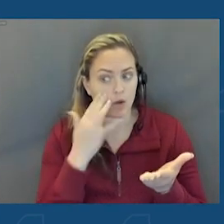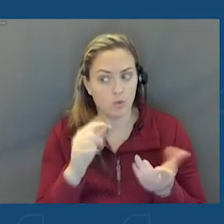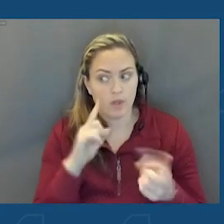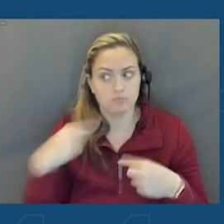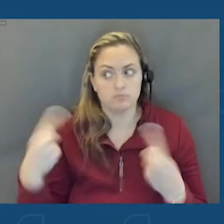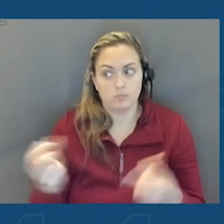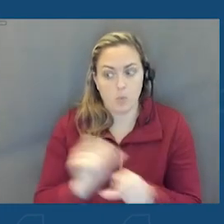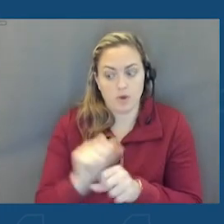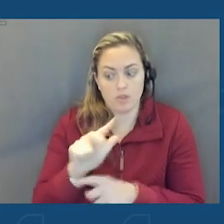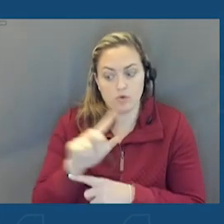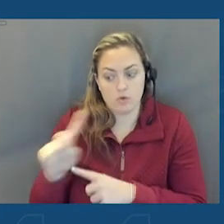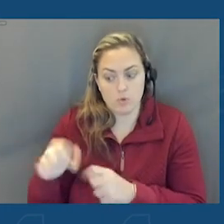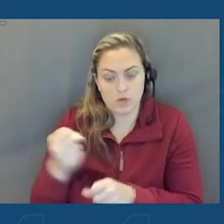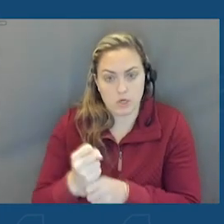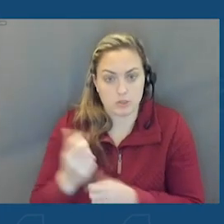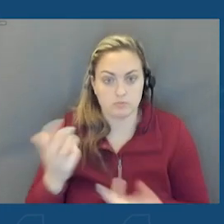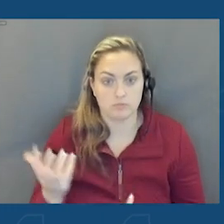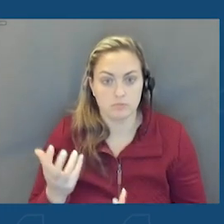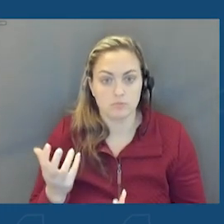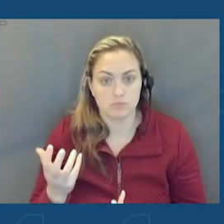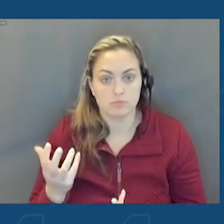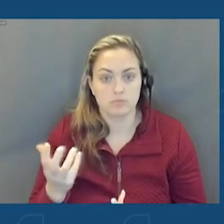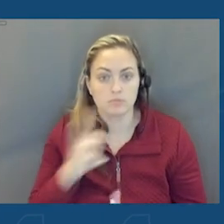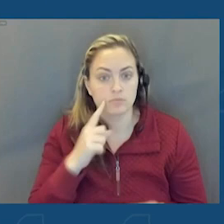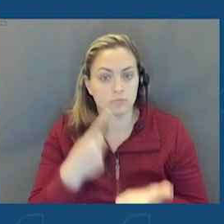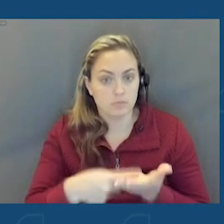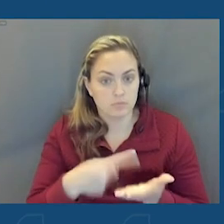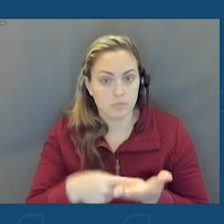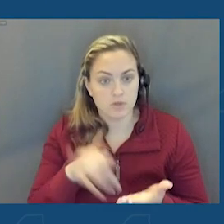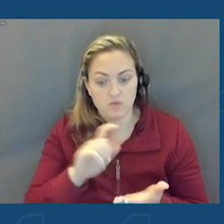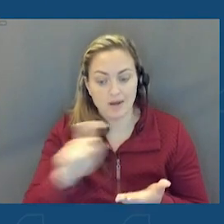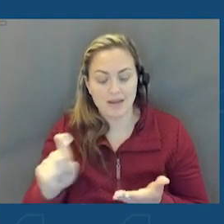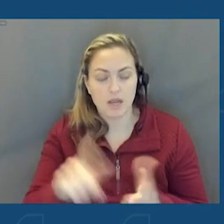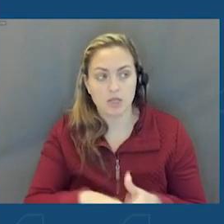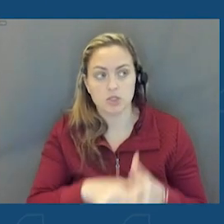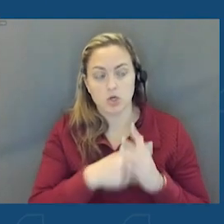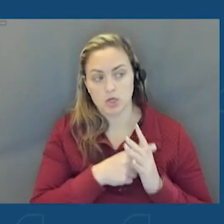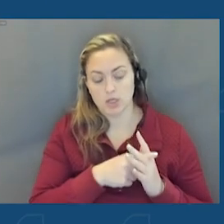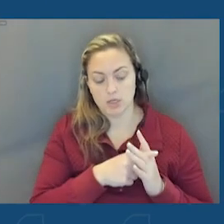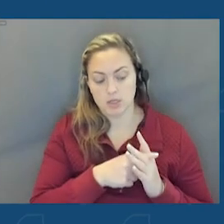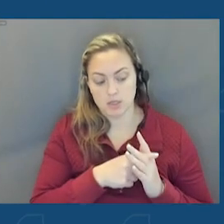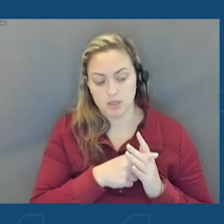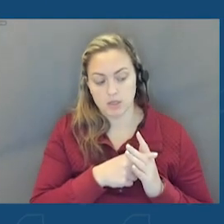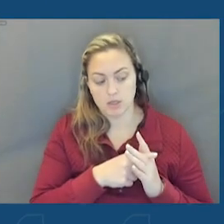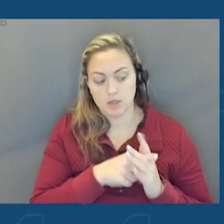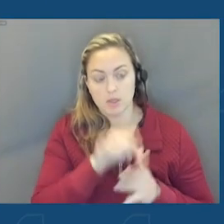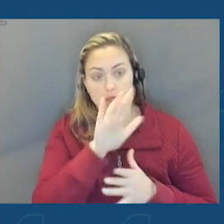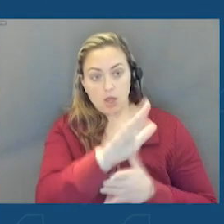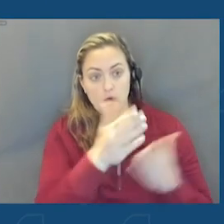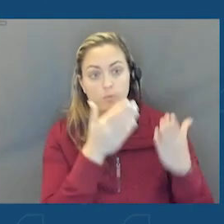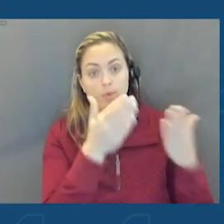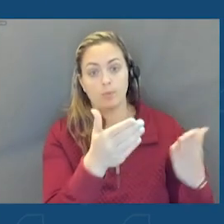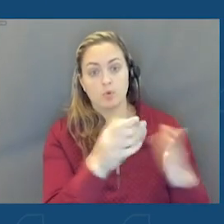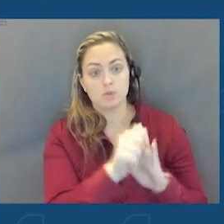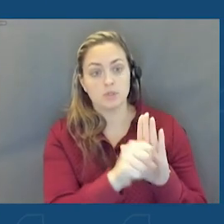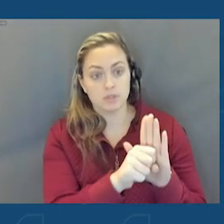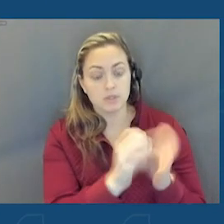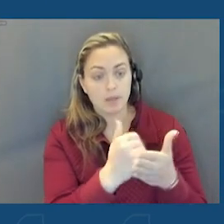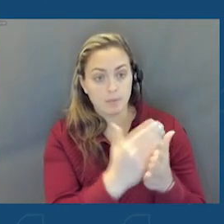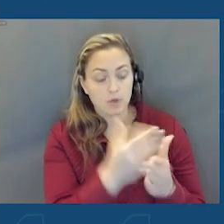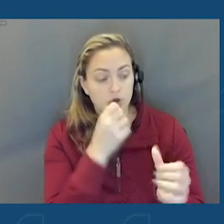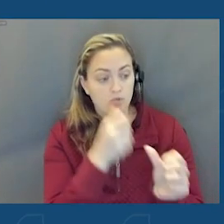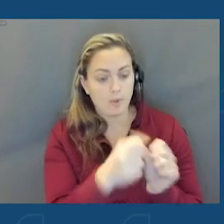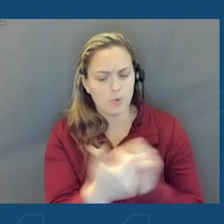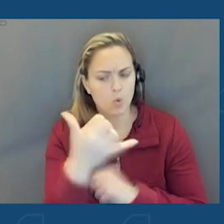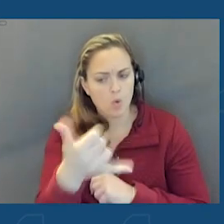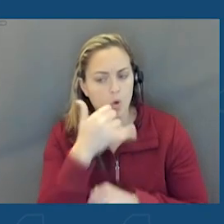31 years. The discussion on indexing began in your proposal in the state budget. And I remember you called me in December